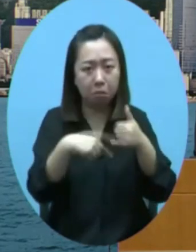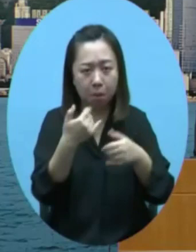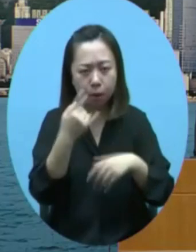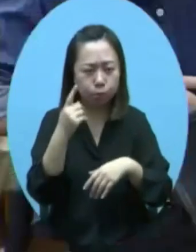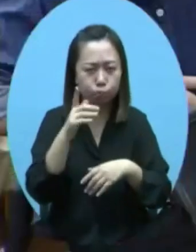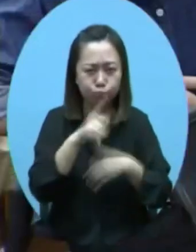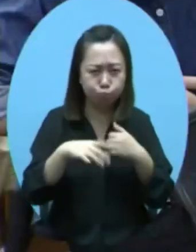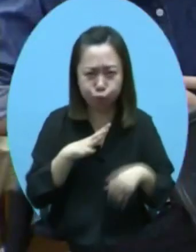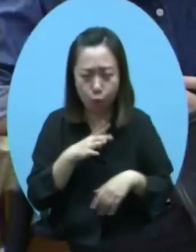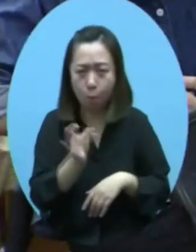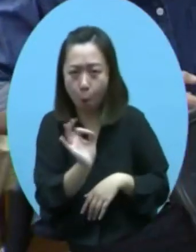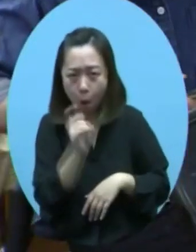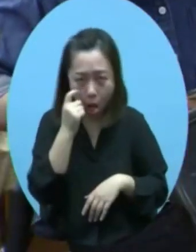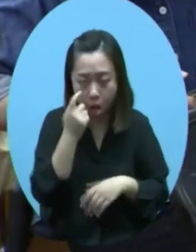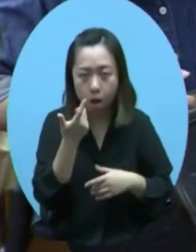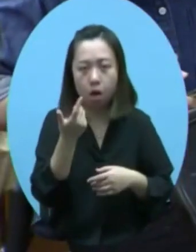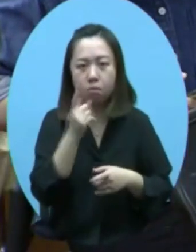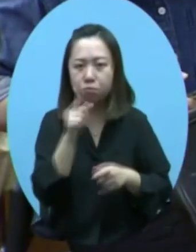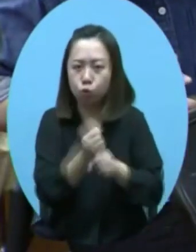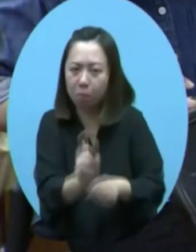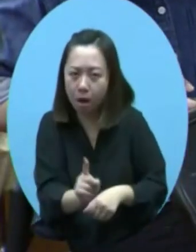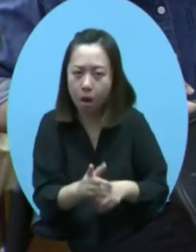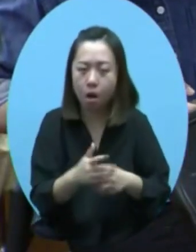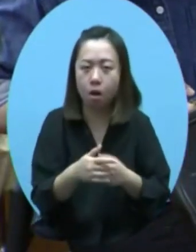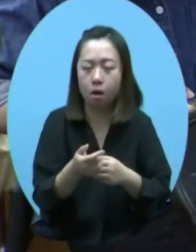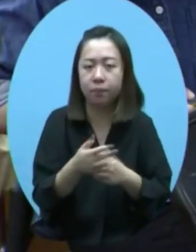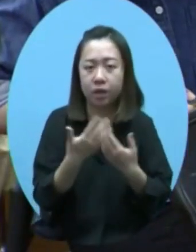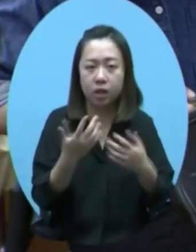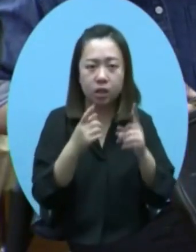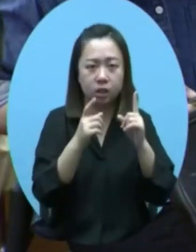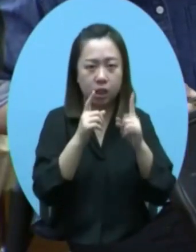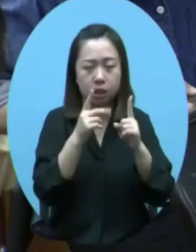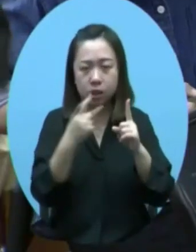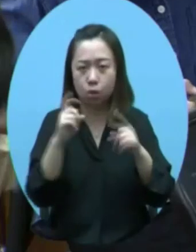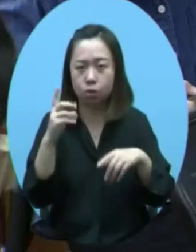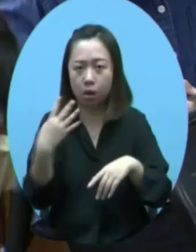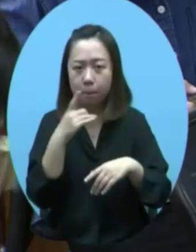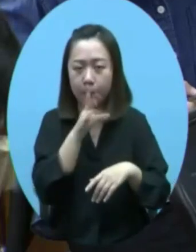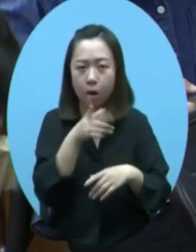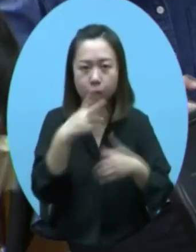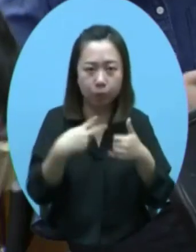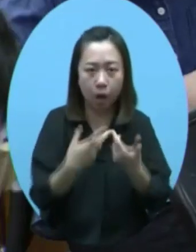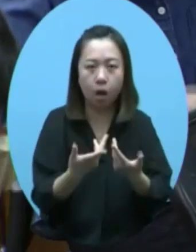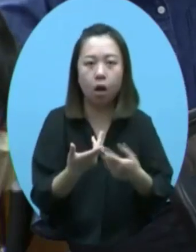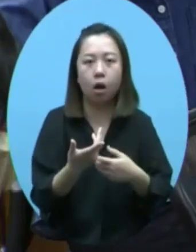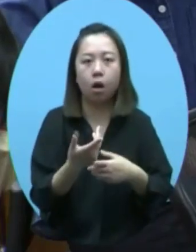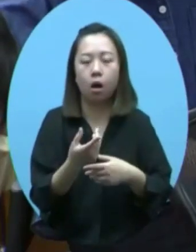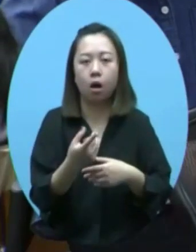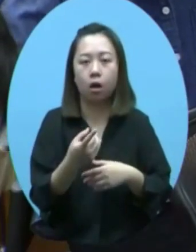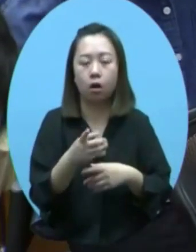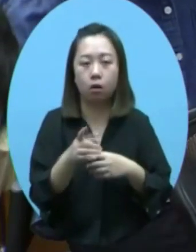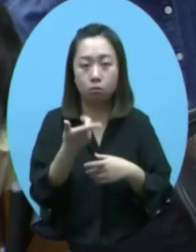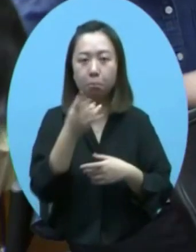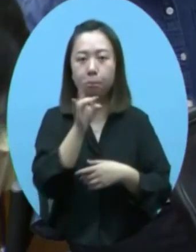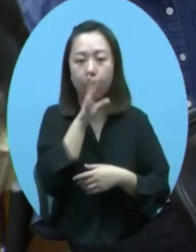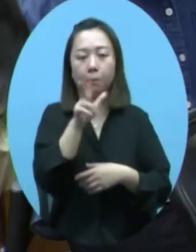showing symptoms, or what occupation are they in, or any high-risk factors? Well, for 1294,